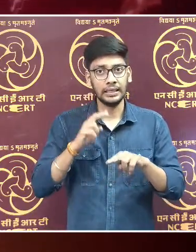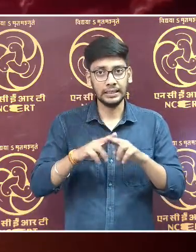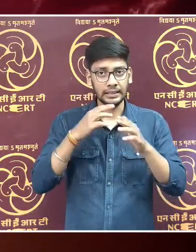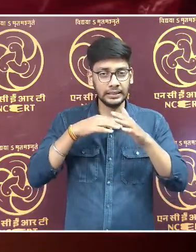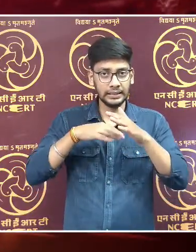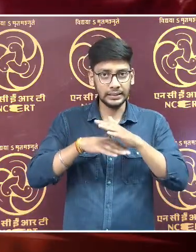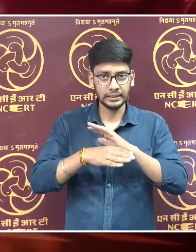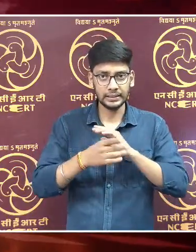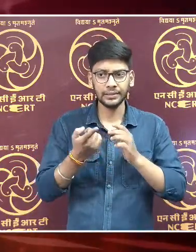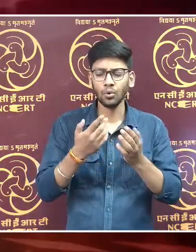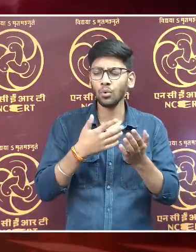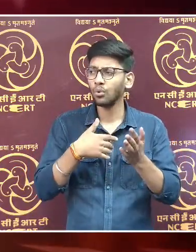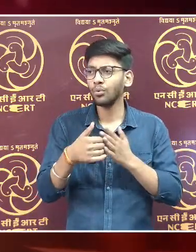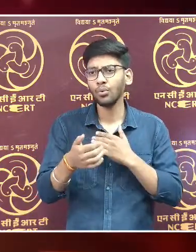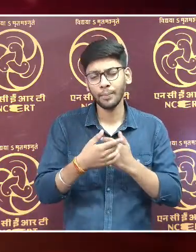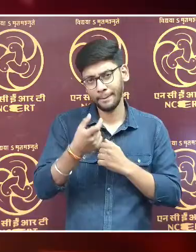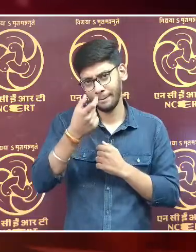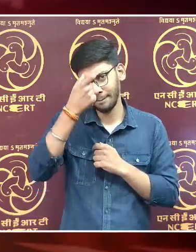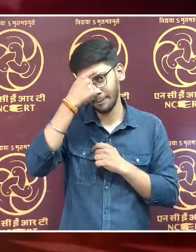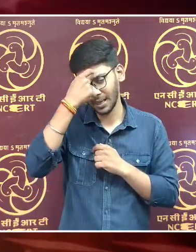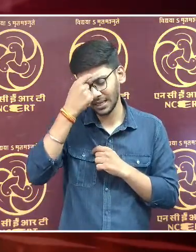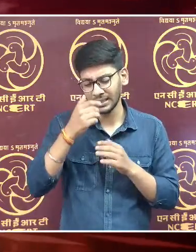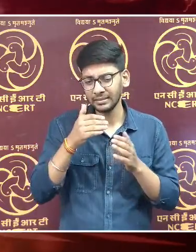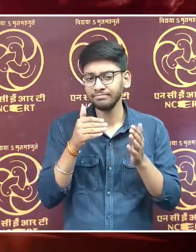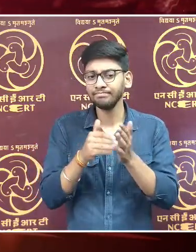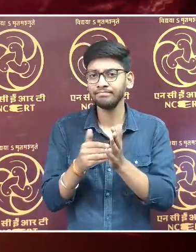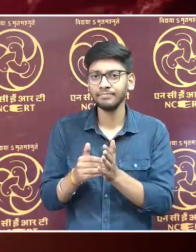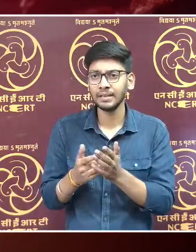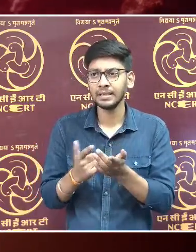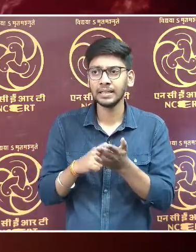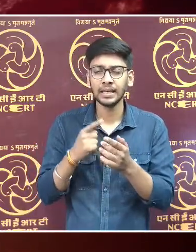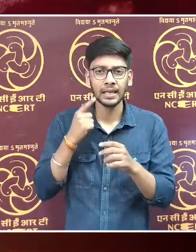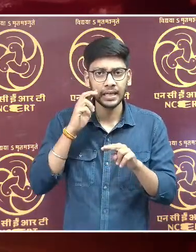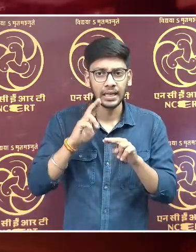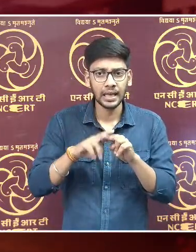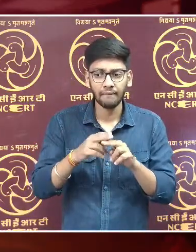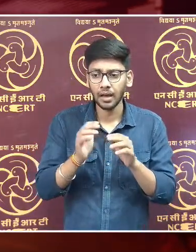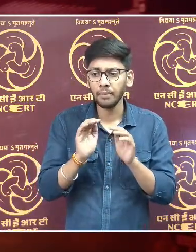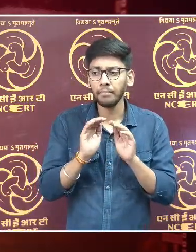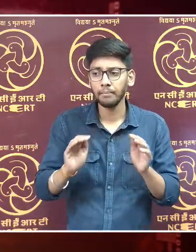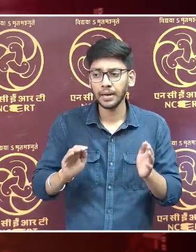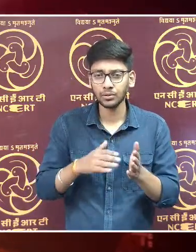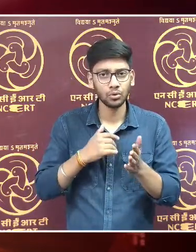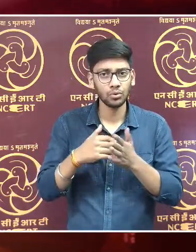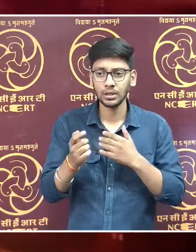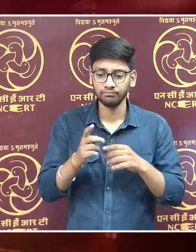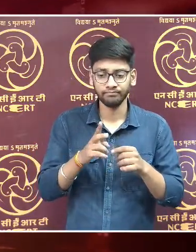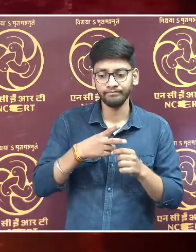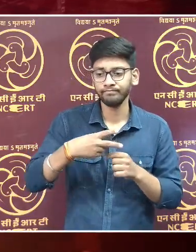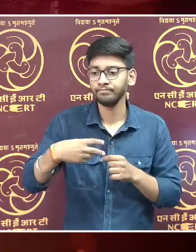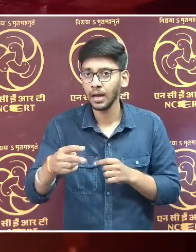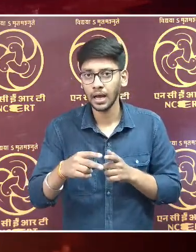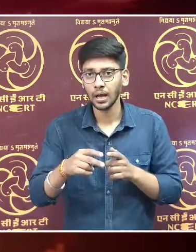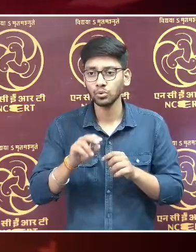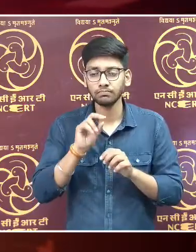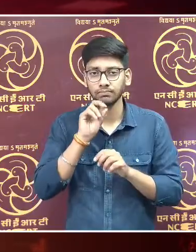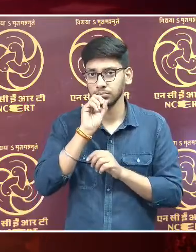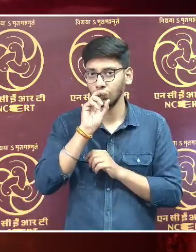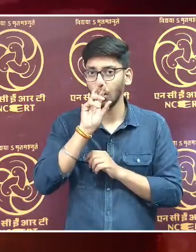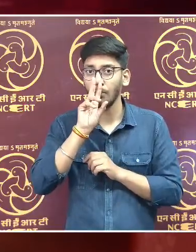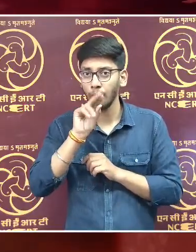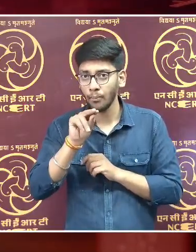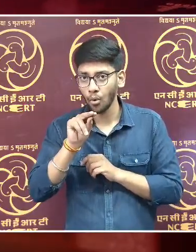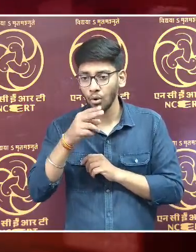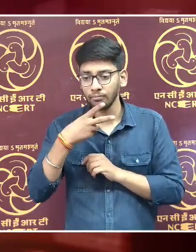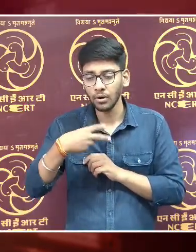has any problem, if we suspect the child is not responding to the stimuli what we are giving, but we still have to wait for